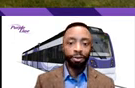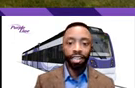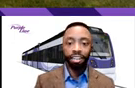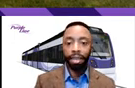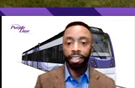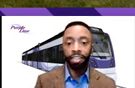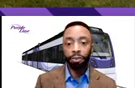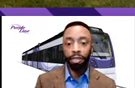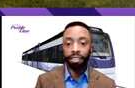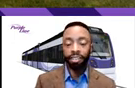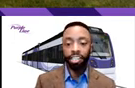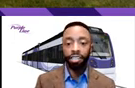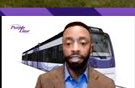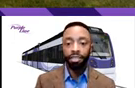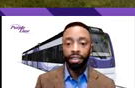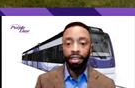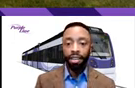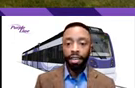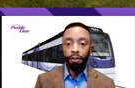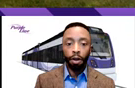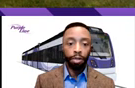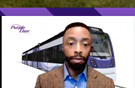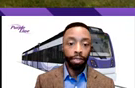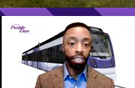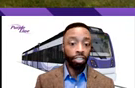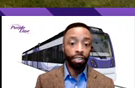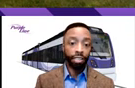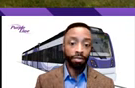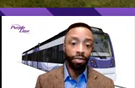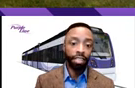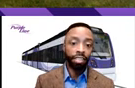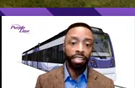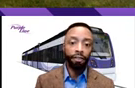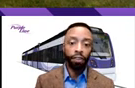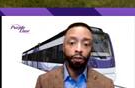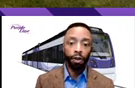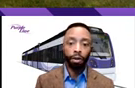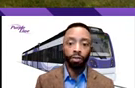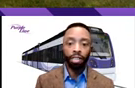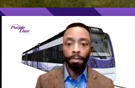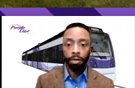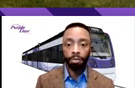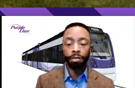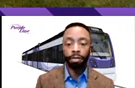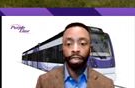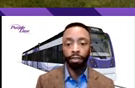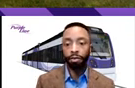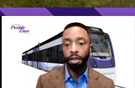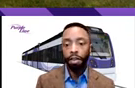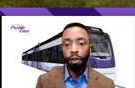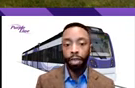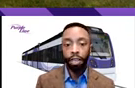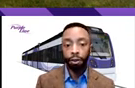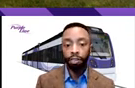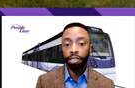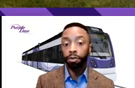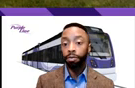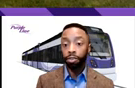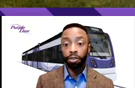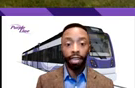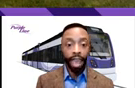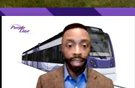Here is a rendering of the Manchester Place station from Plymouth Street. This is a view from on top of the Plymouth Tunnel. From